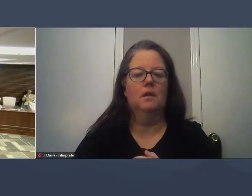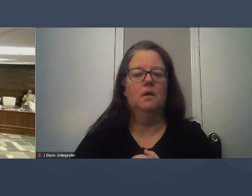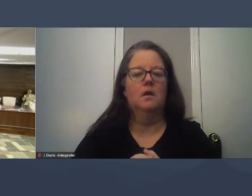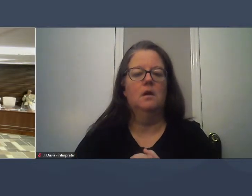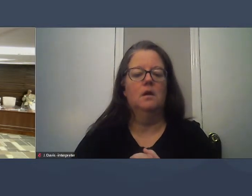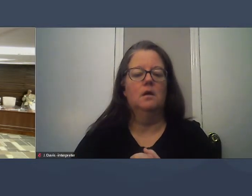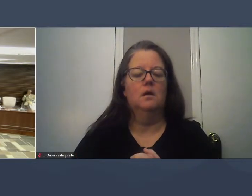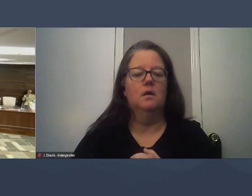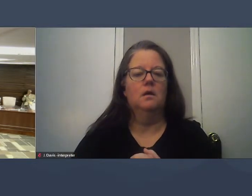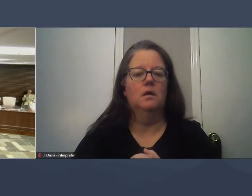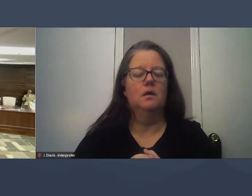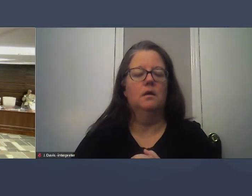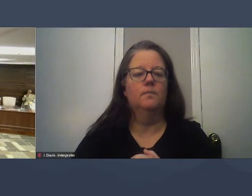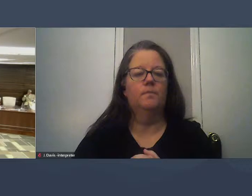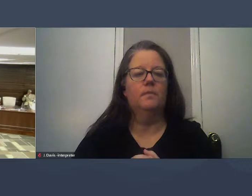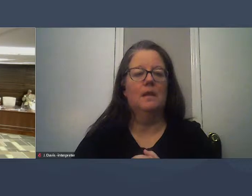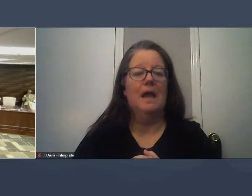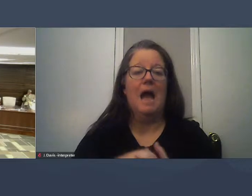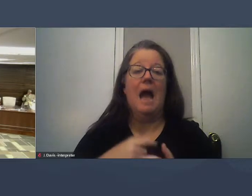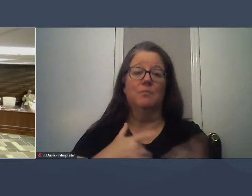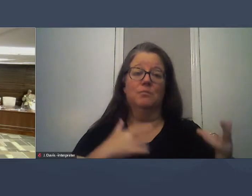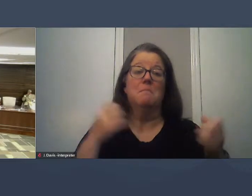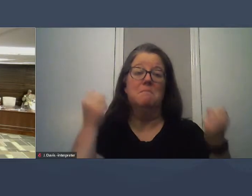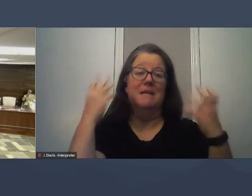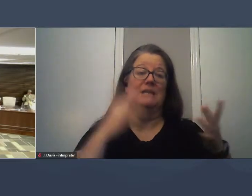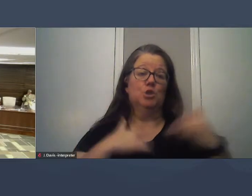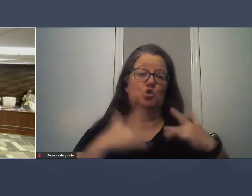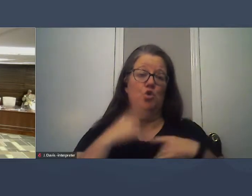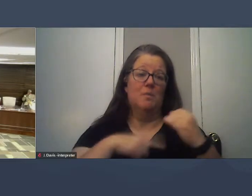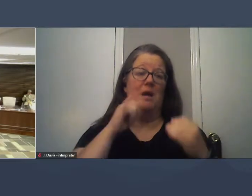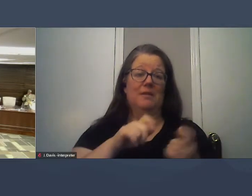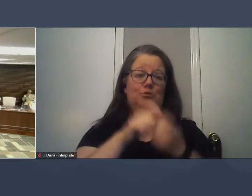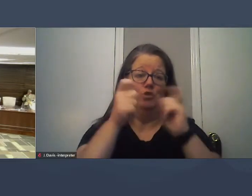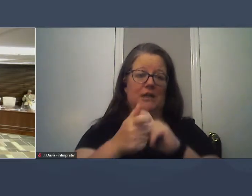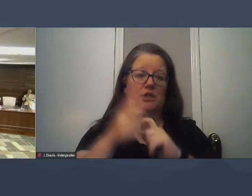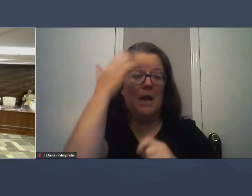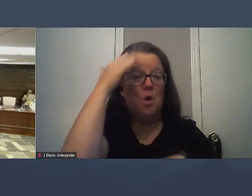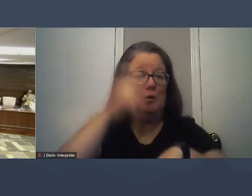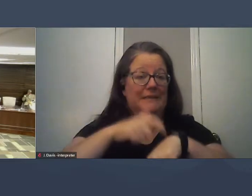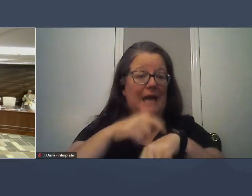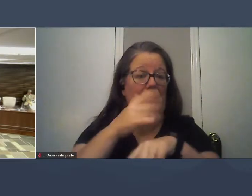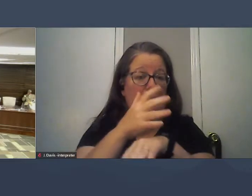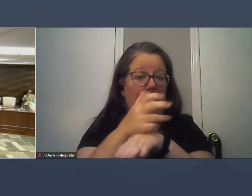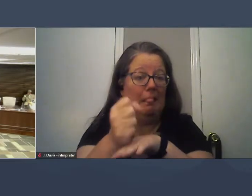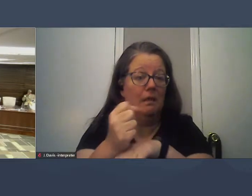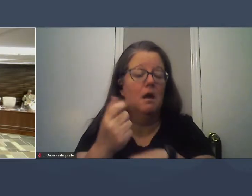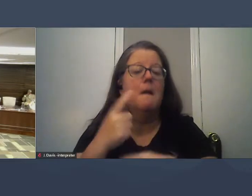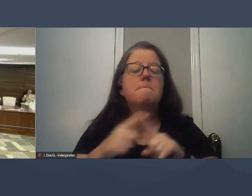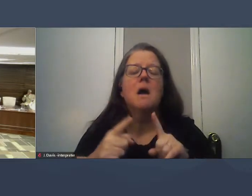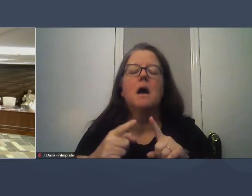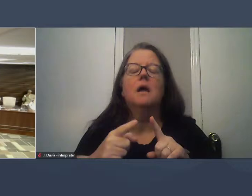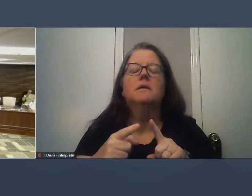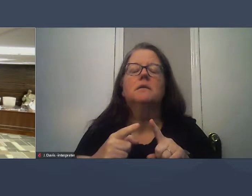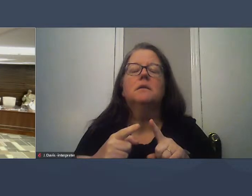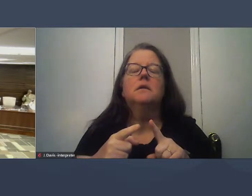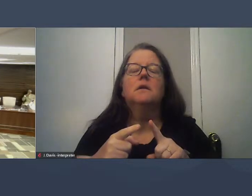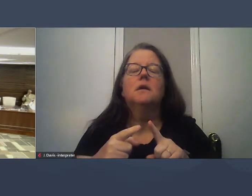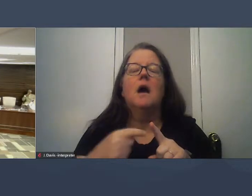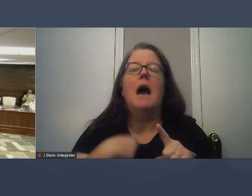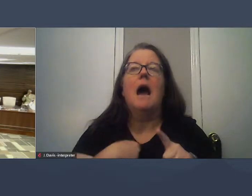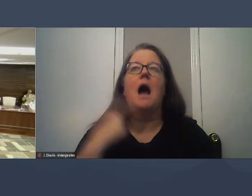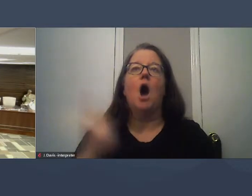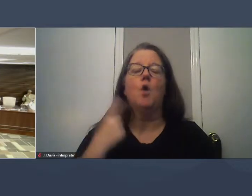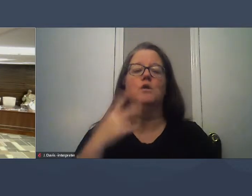I think are concerning to a lot. I know we're running on time, but colleagues, one of the things that I always want